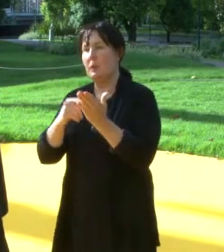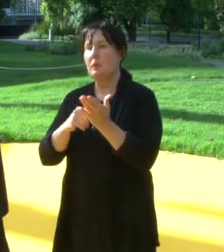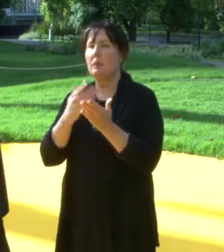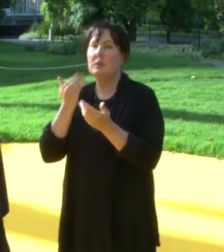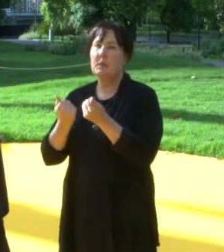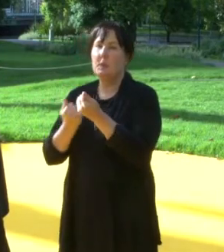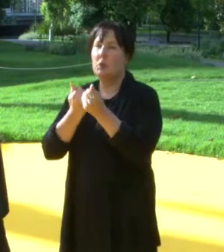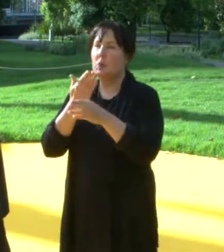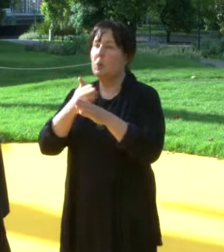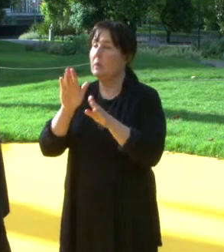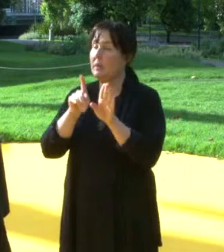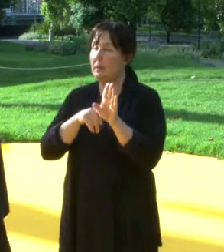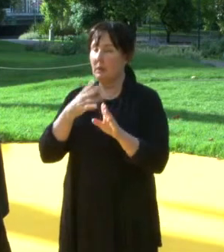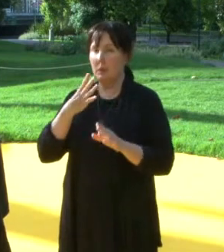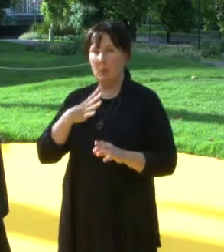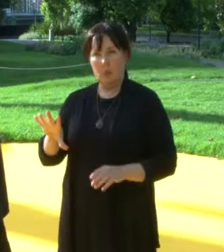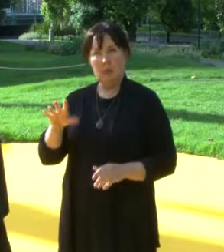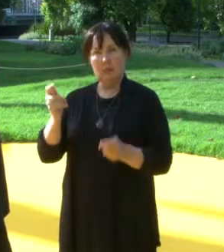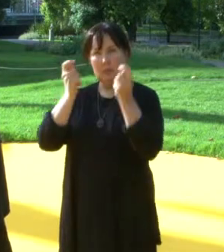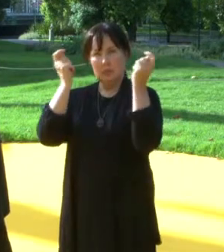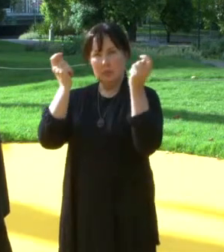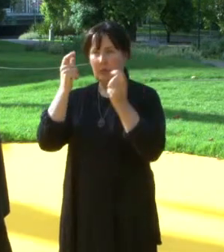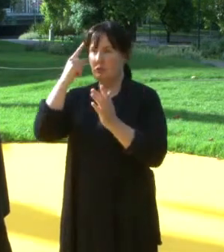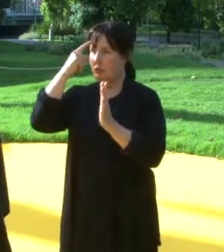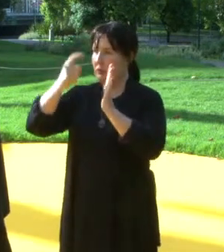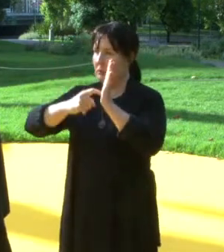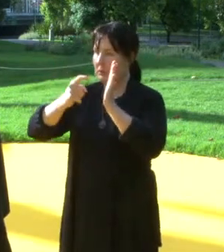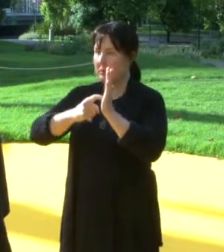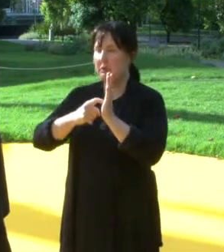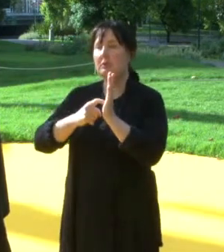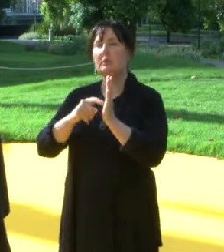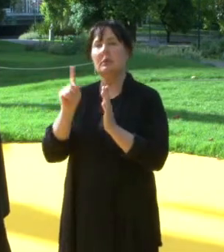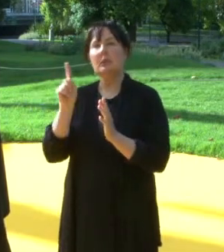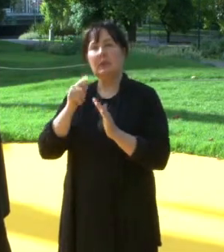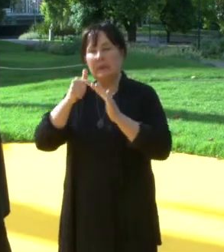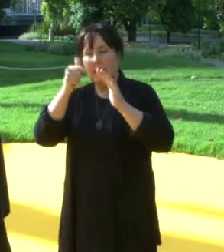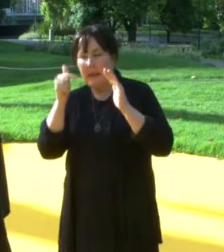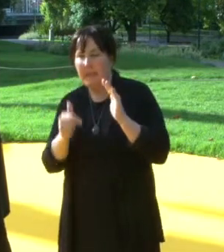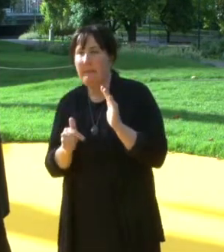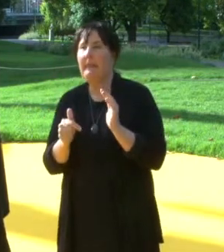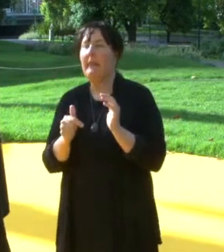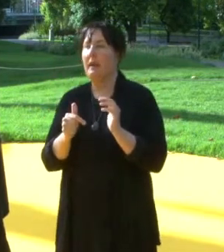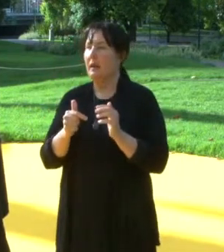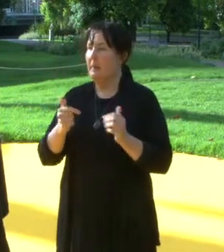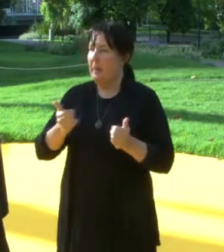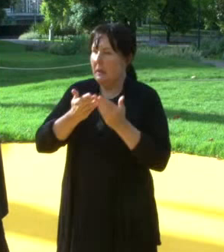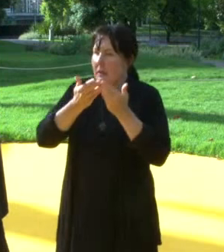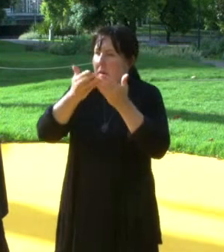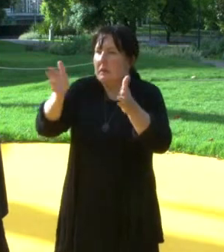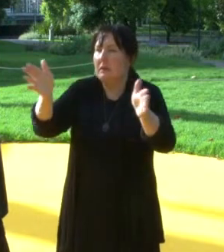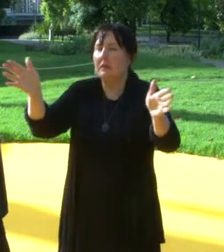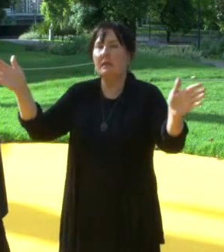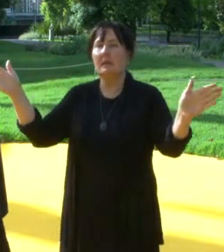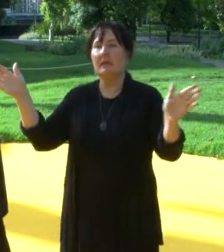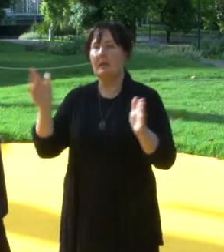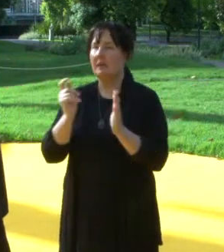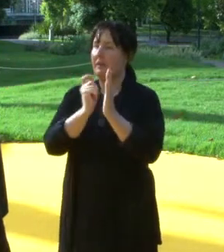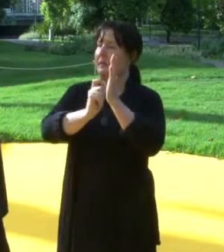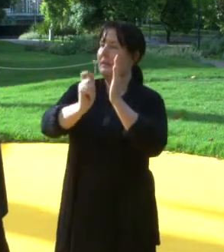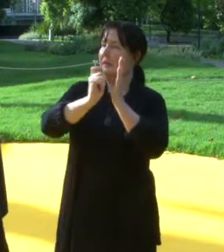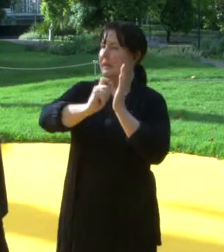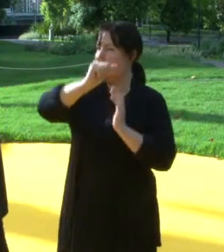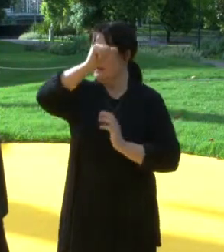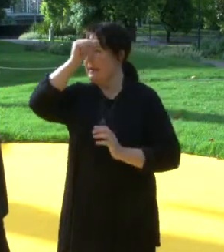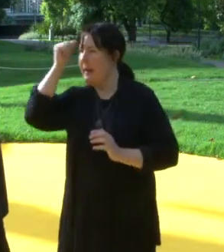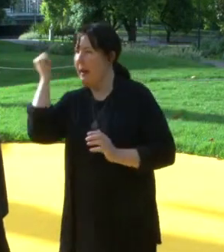recognise and to celebrate the incredible breadth and depth of artistic and literary talent in this country. And what better way to do